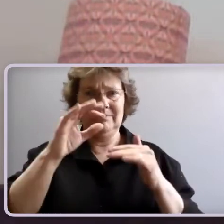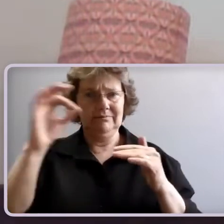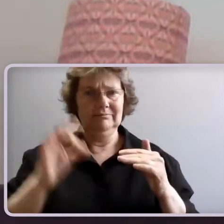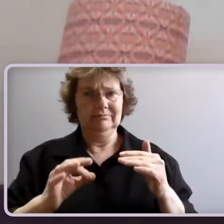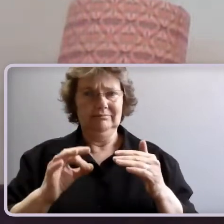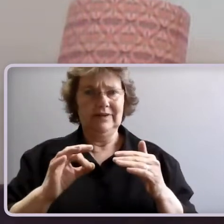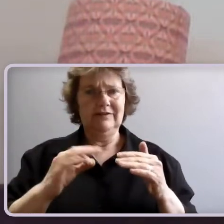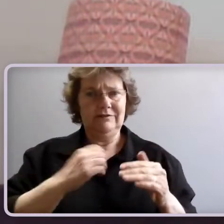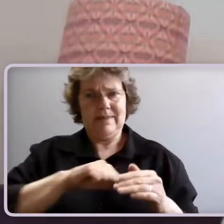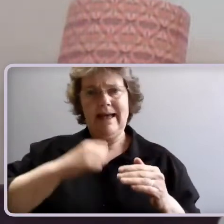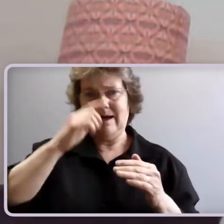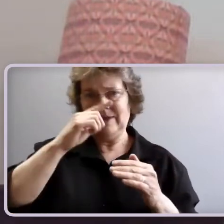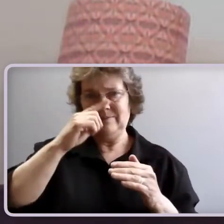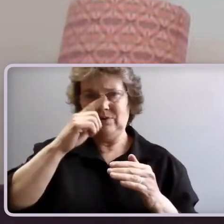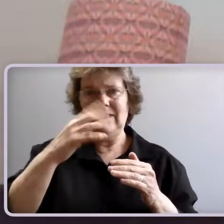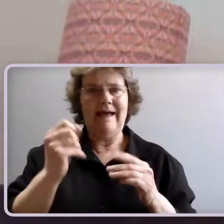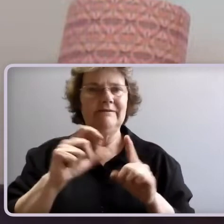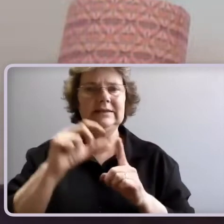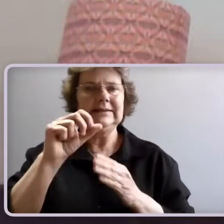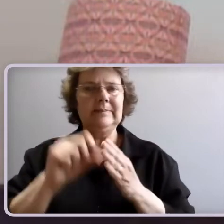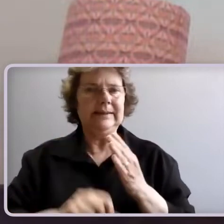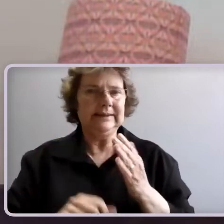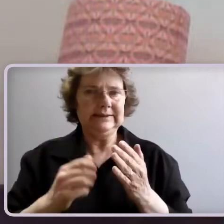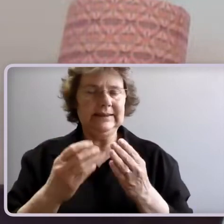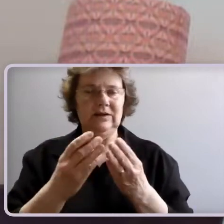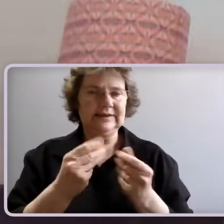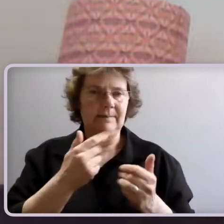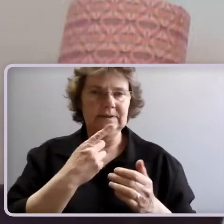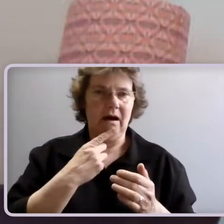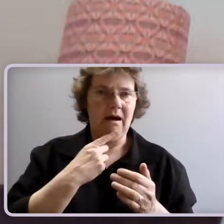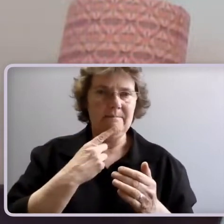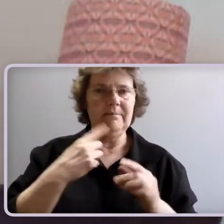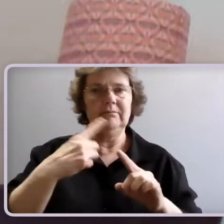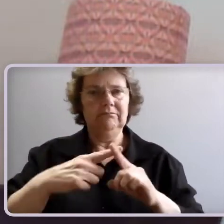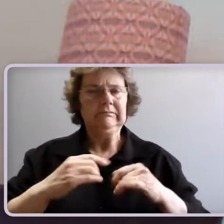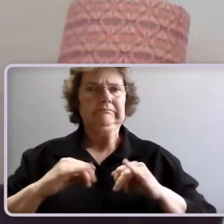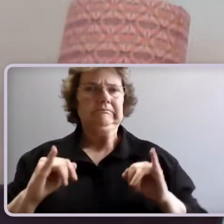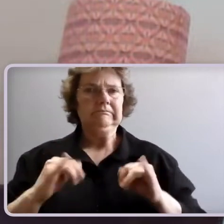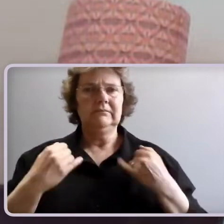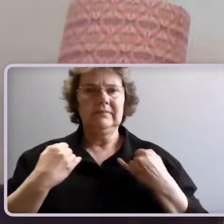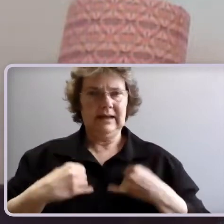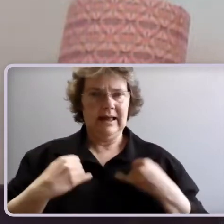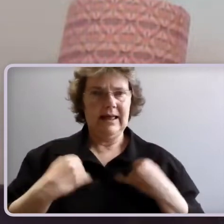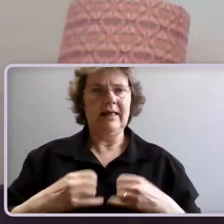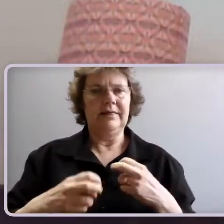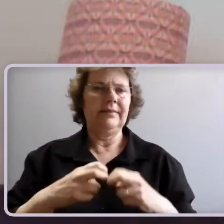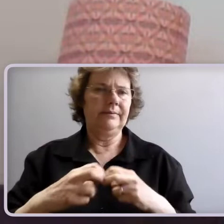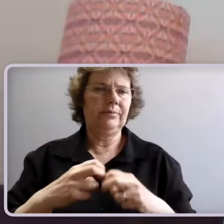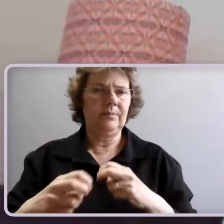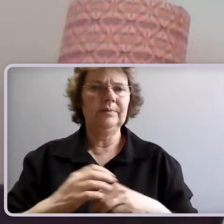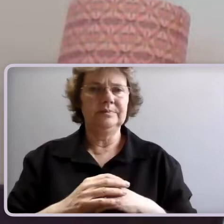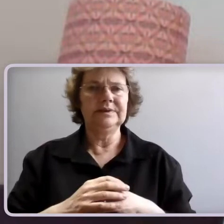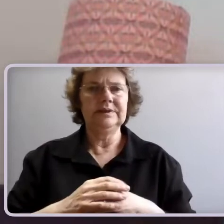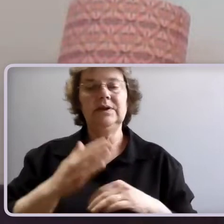health conditions, we need to make sure those measures are really in place, that it's a very conscious effort